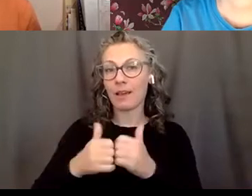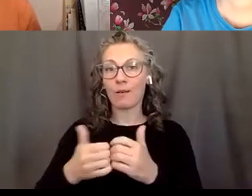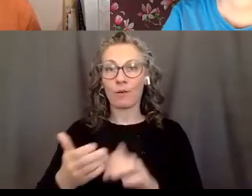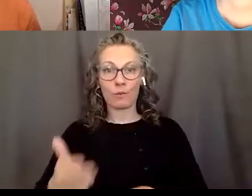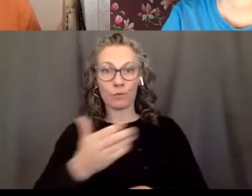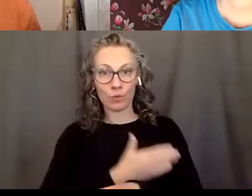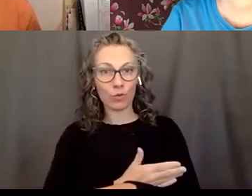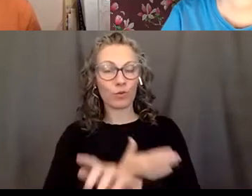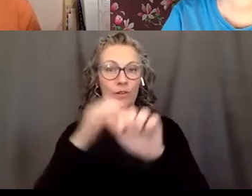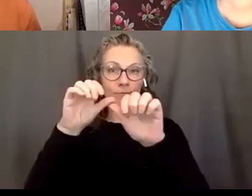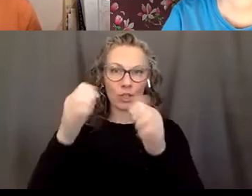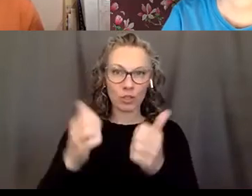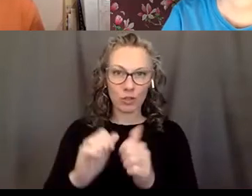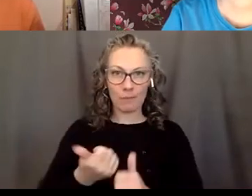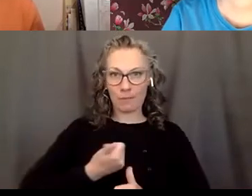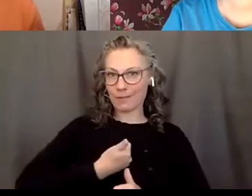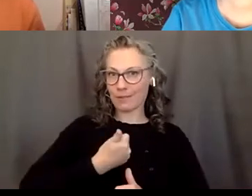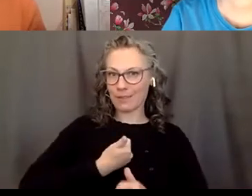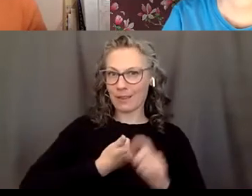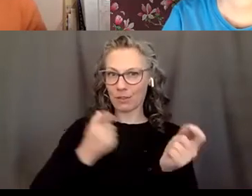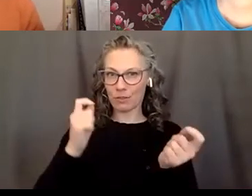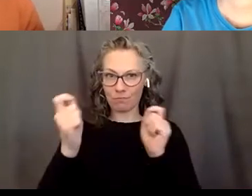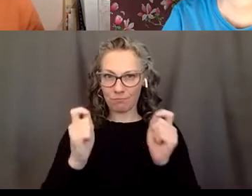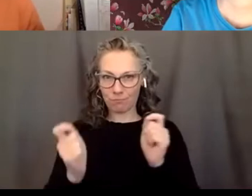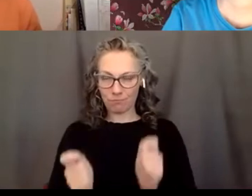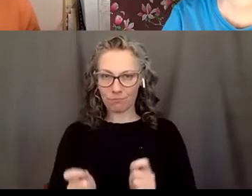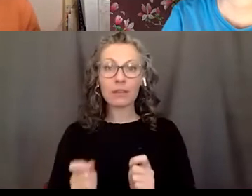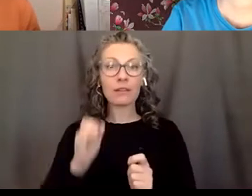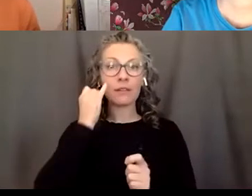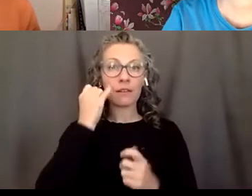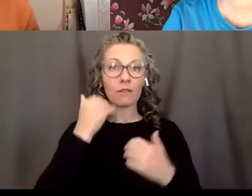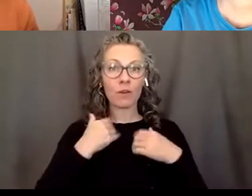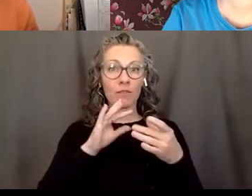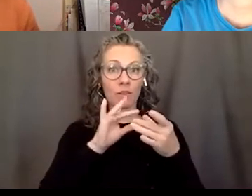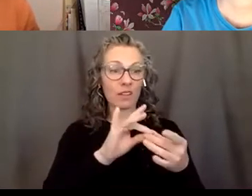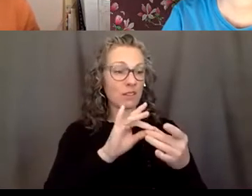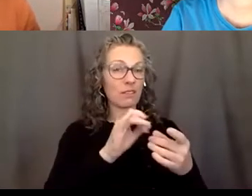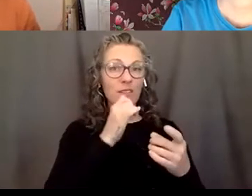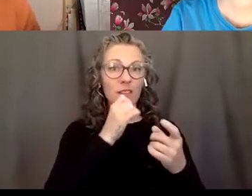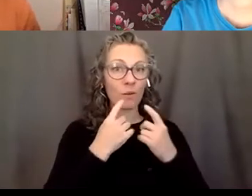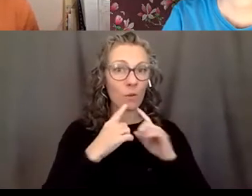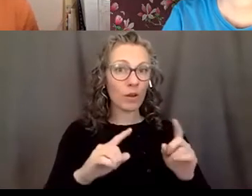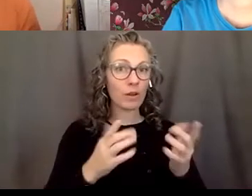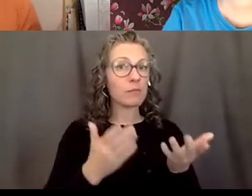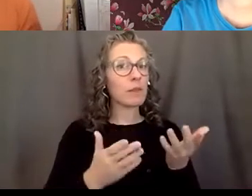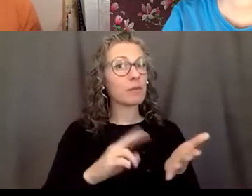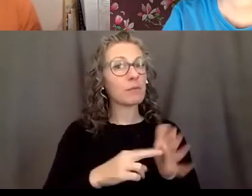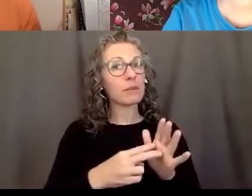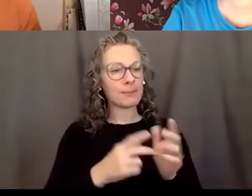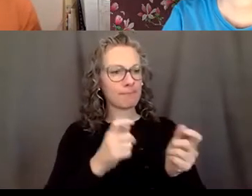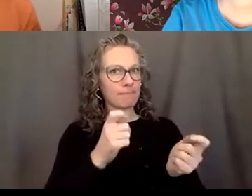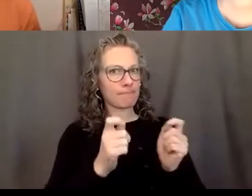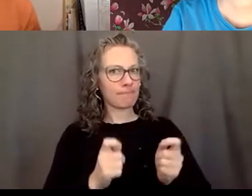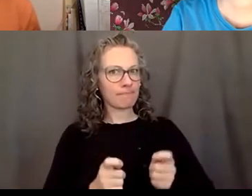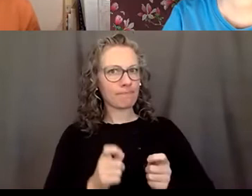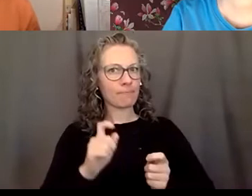reshape and remold ourselves. So if you have a relationship that doesn't work, perhaps that means you have to make some changes, and you